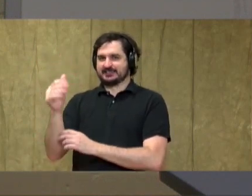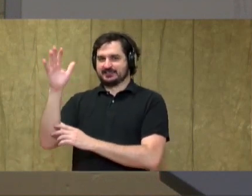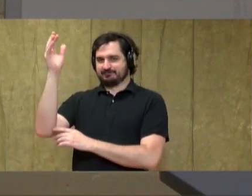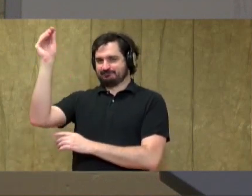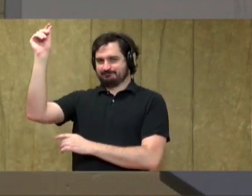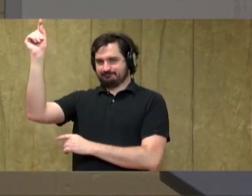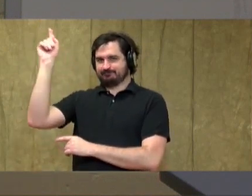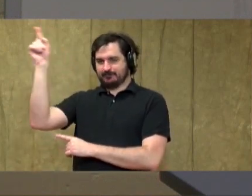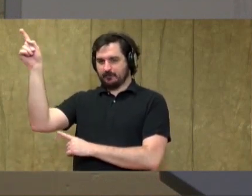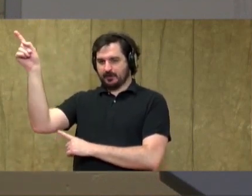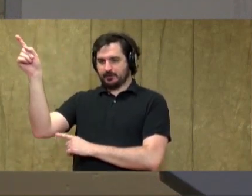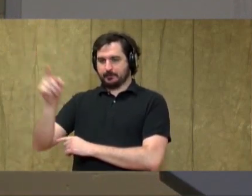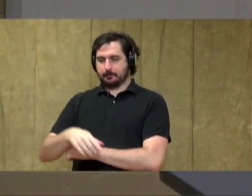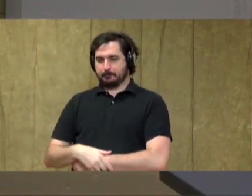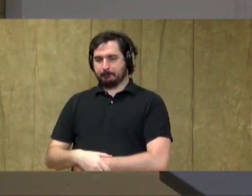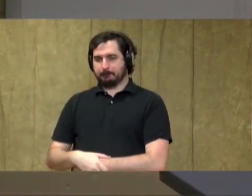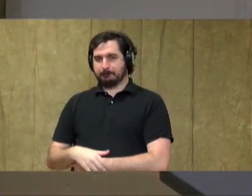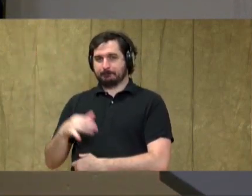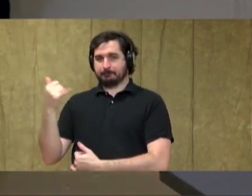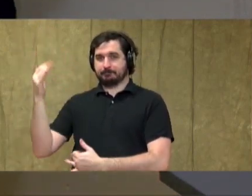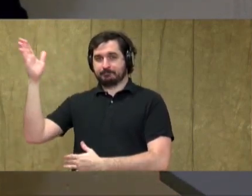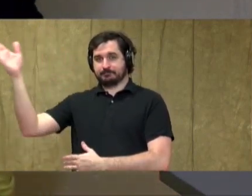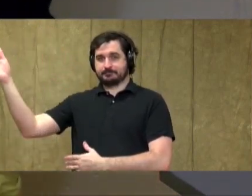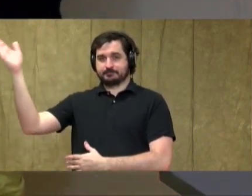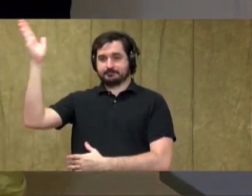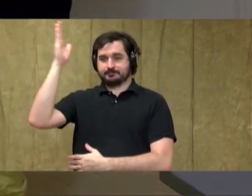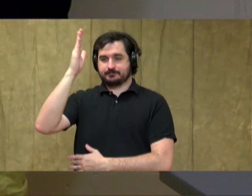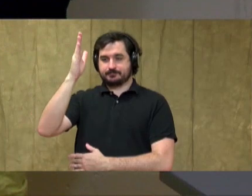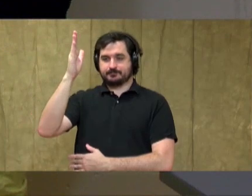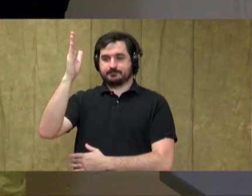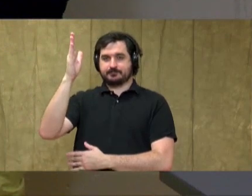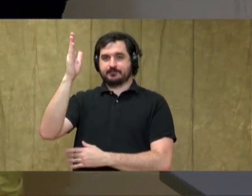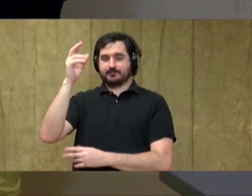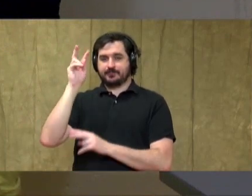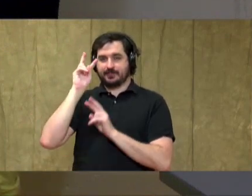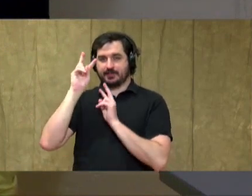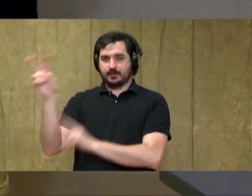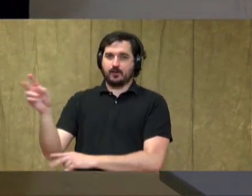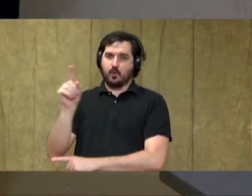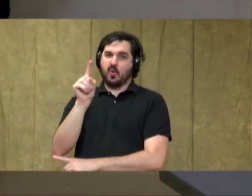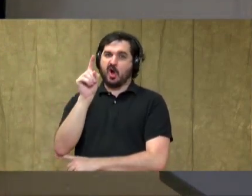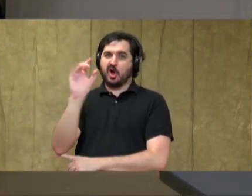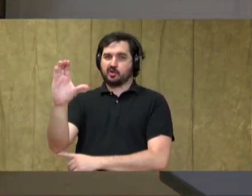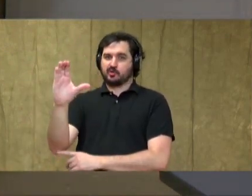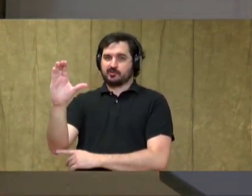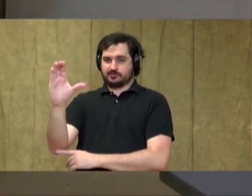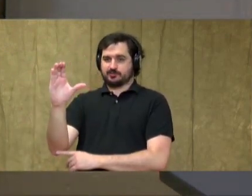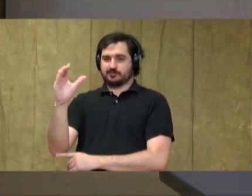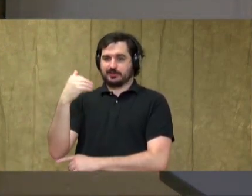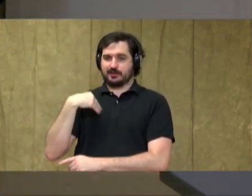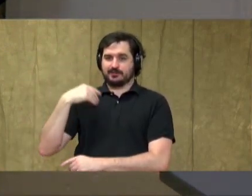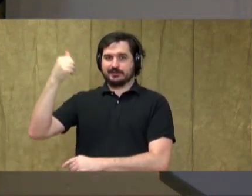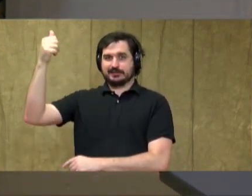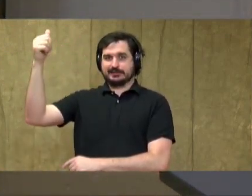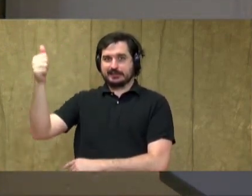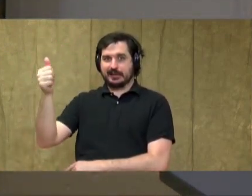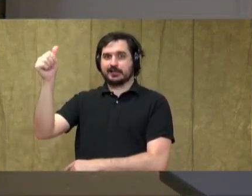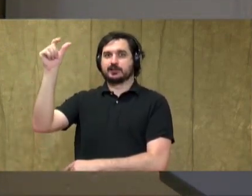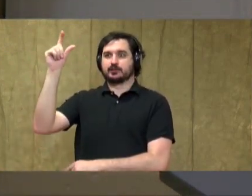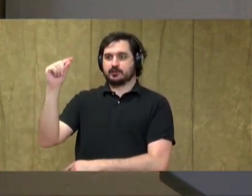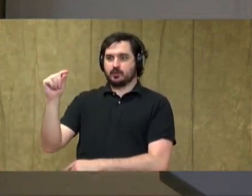shaded. All right, now let's look at our hundredths tile. We have 10,